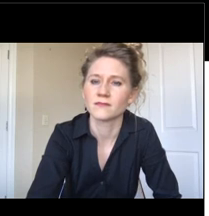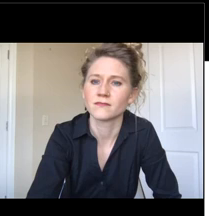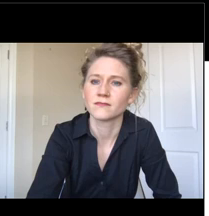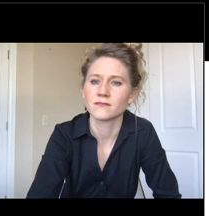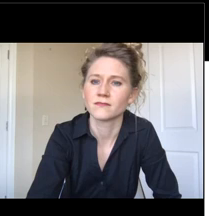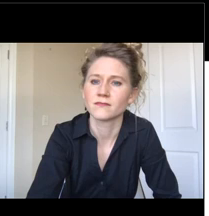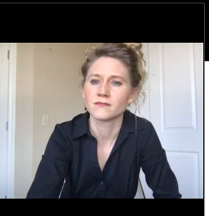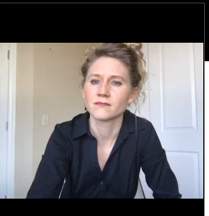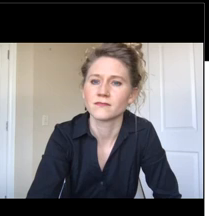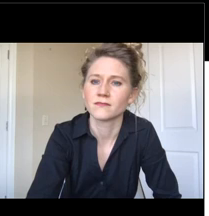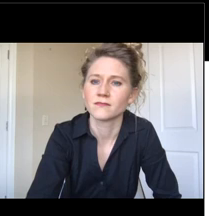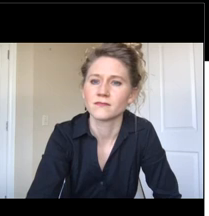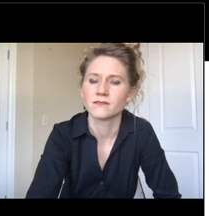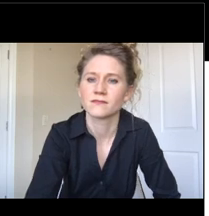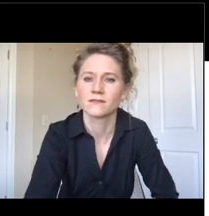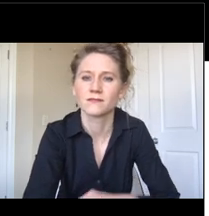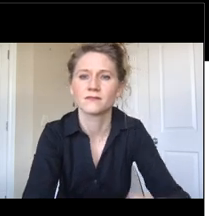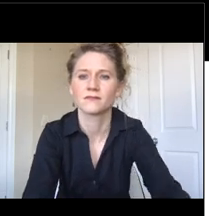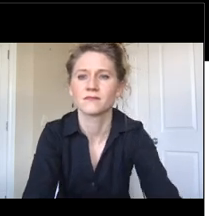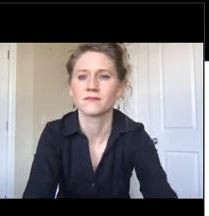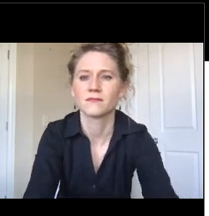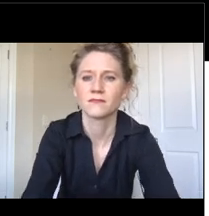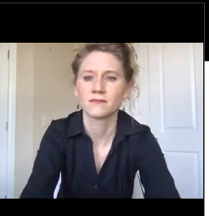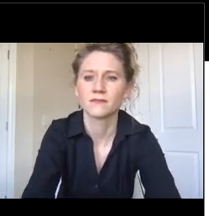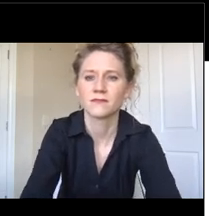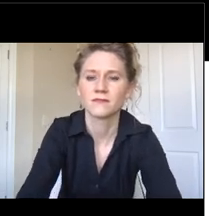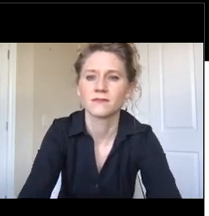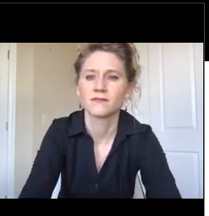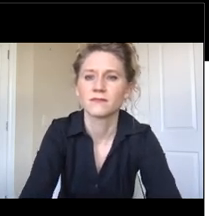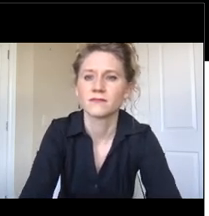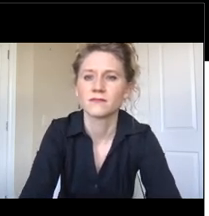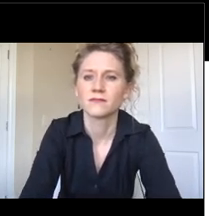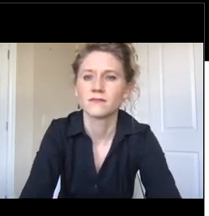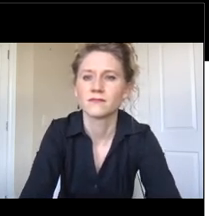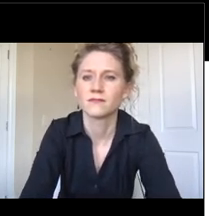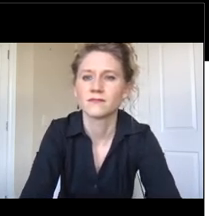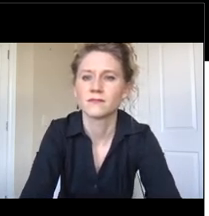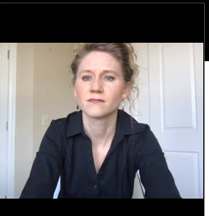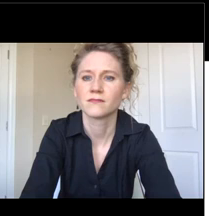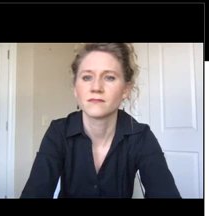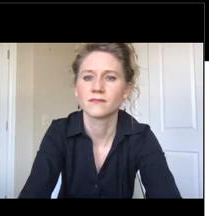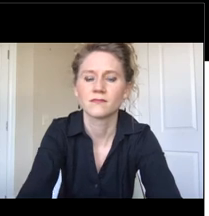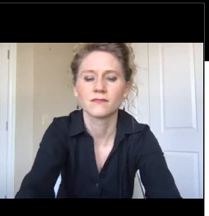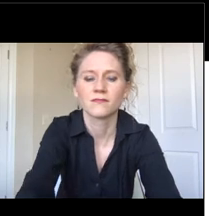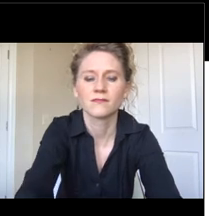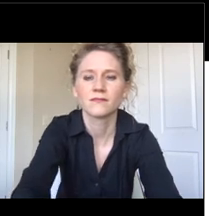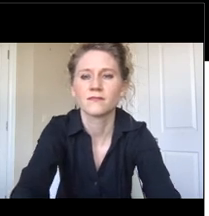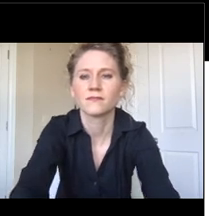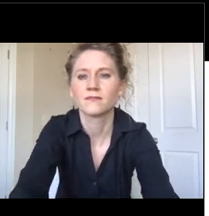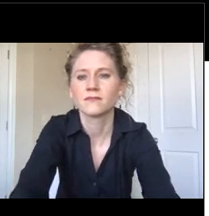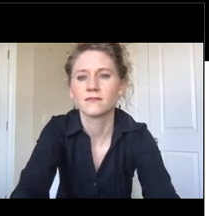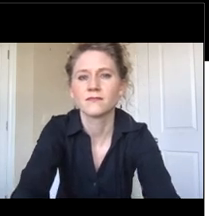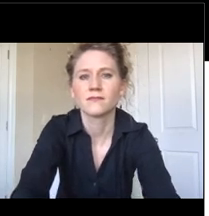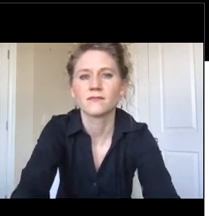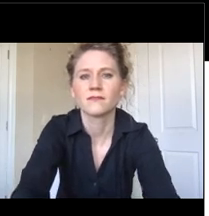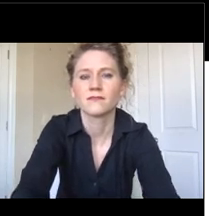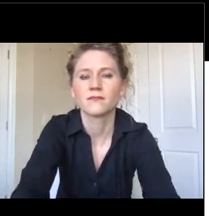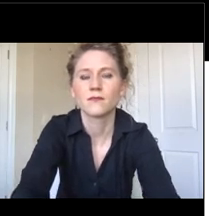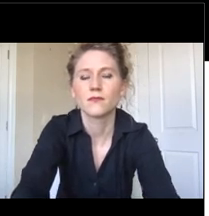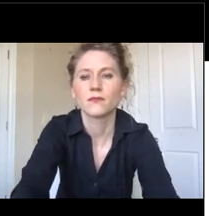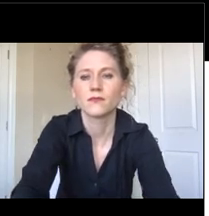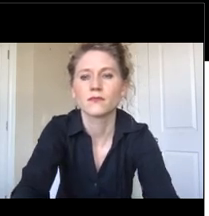seals. We're getting 5 to 10 years out of those. It's a wearing course for the road, and it'll last very well. We use a type 1 slurry on our